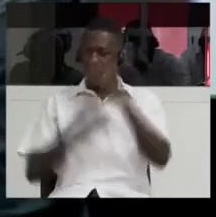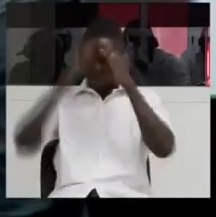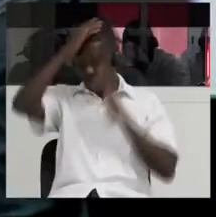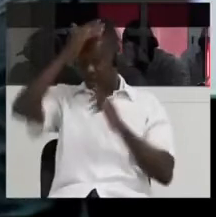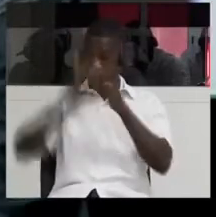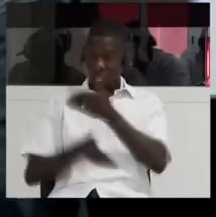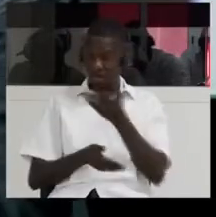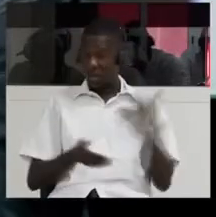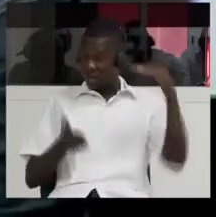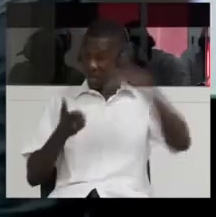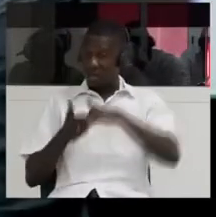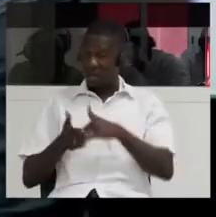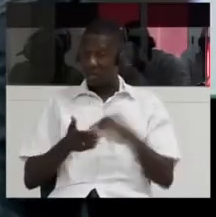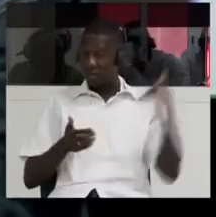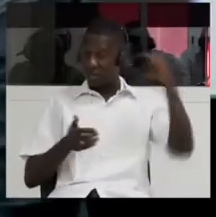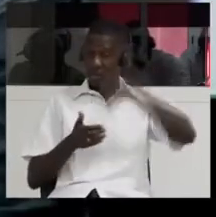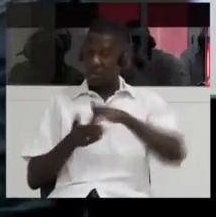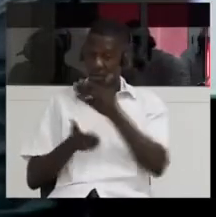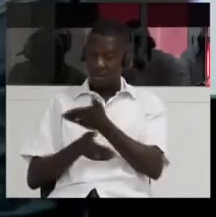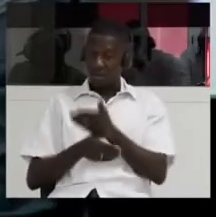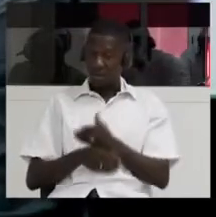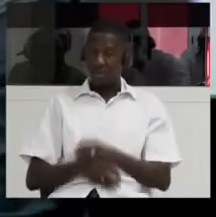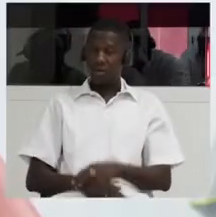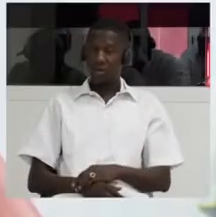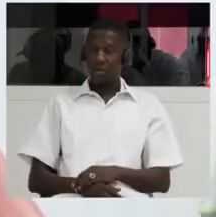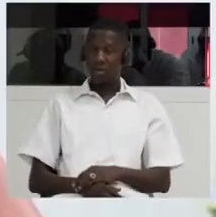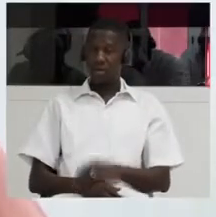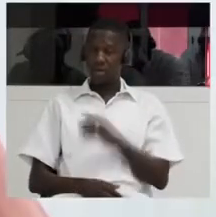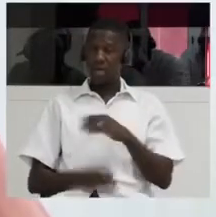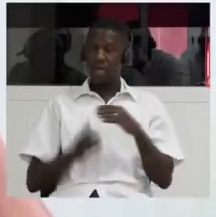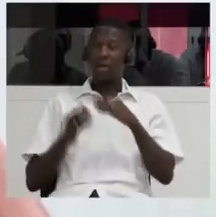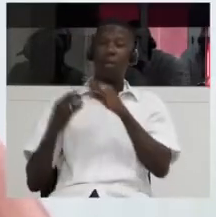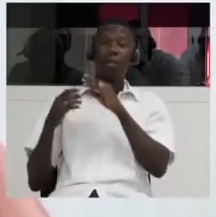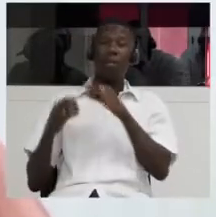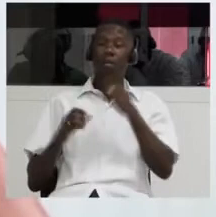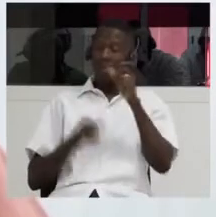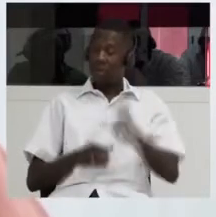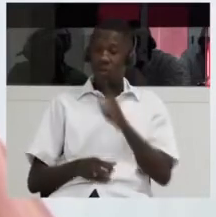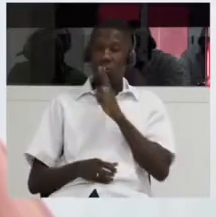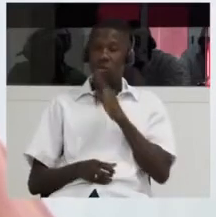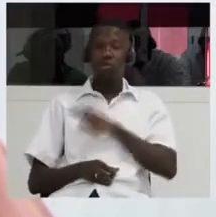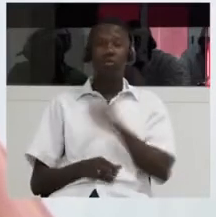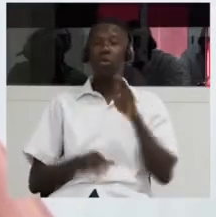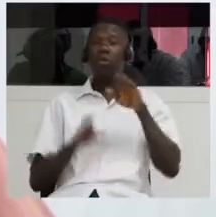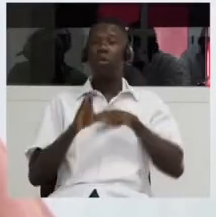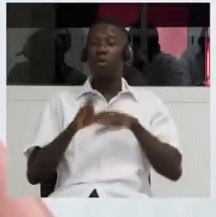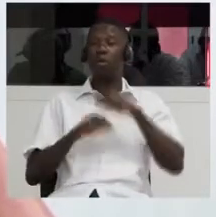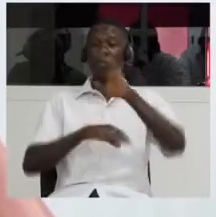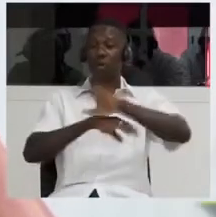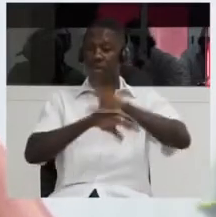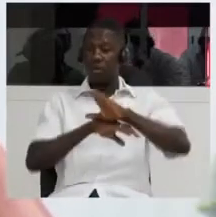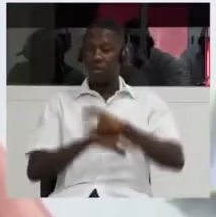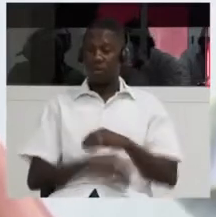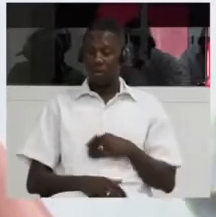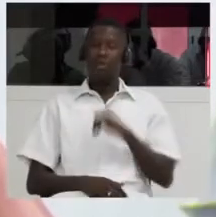arrive at the barracks? An officer who was not a member of the coupist? Yes. Can you tell